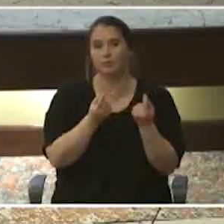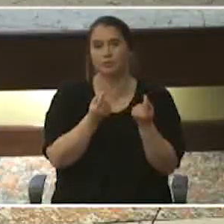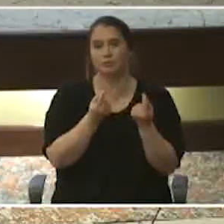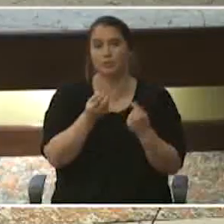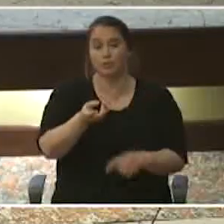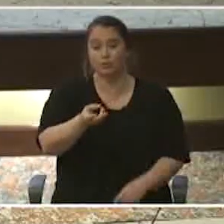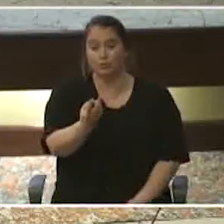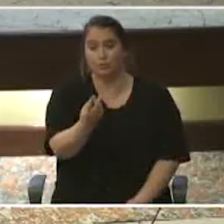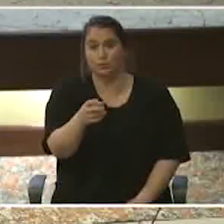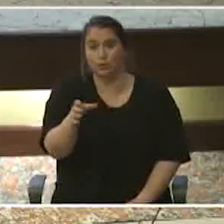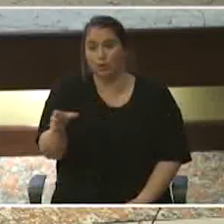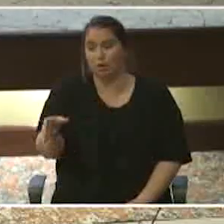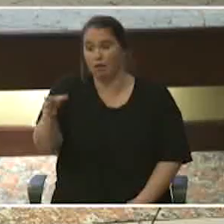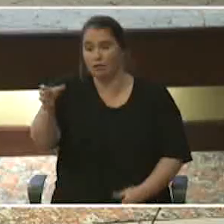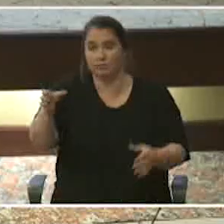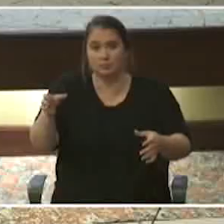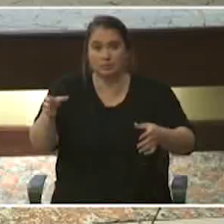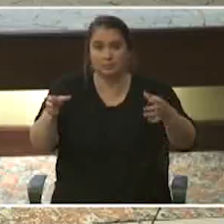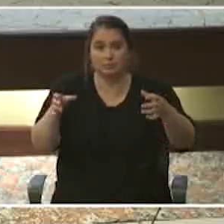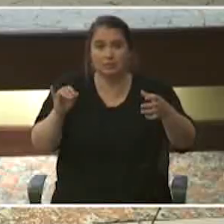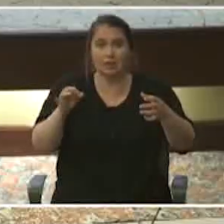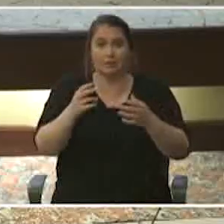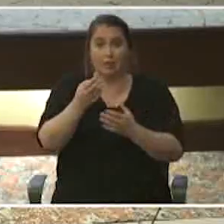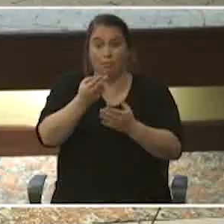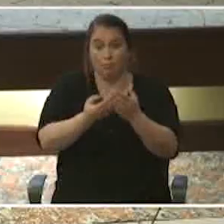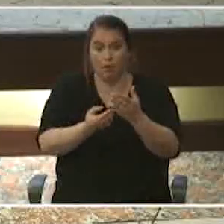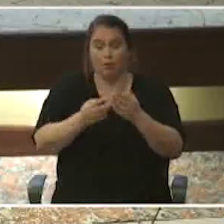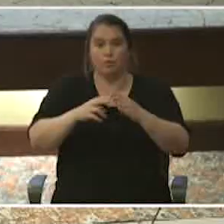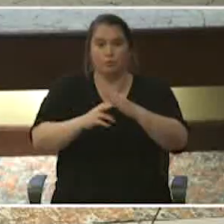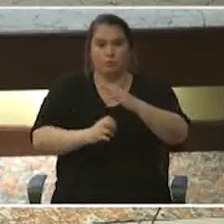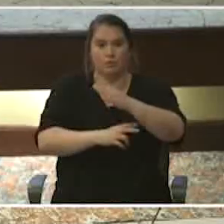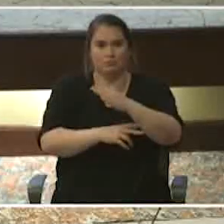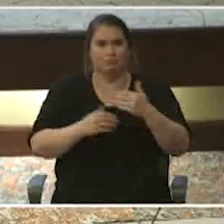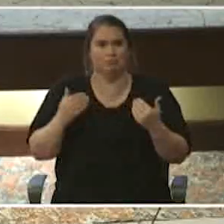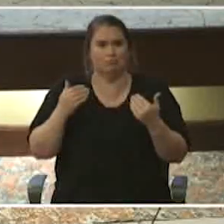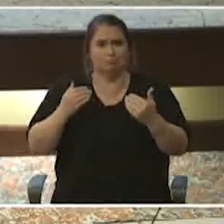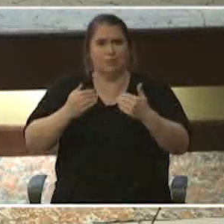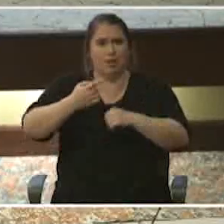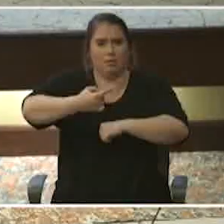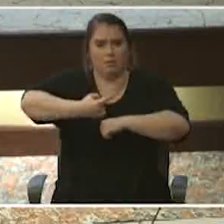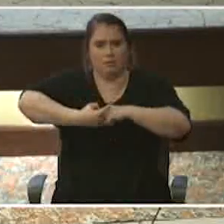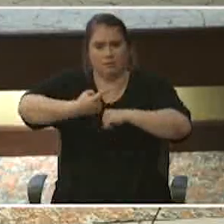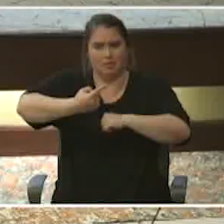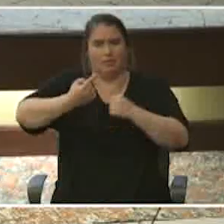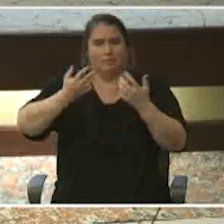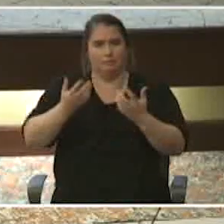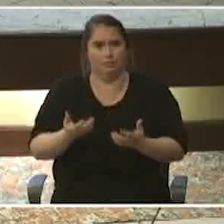gonna have both bridges, you need to get all of it done in this one time, set up a management and